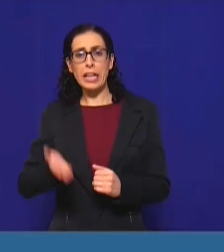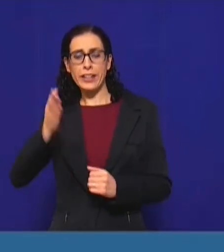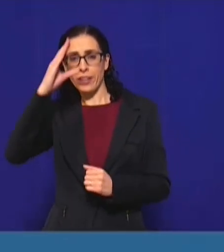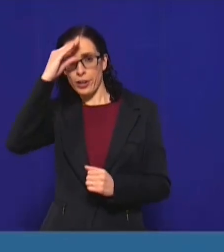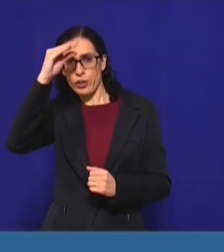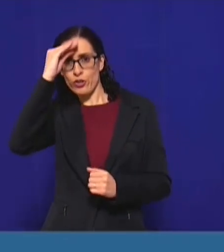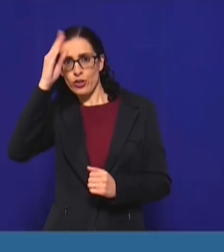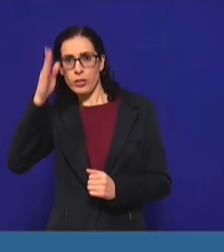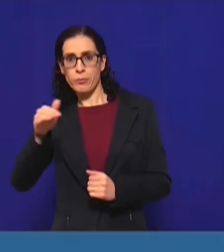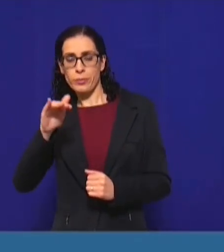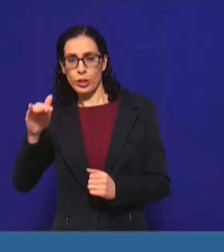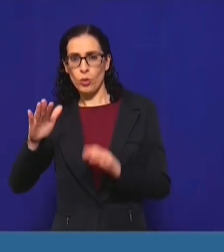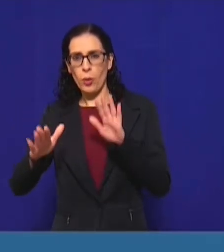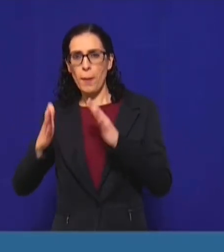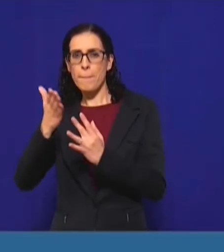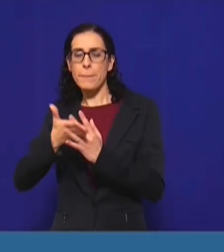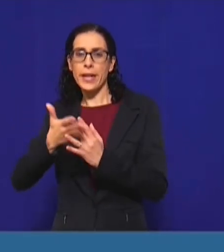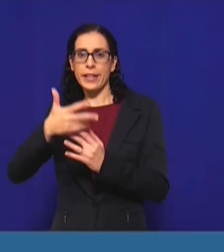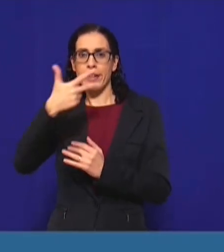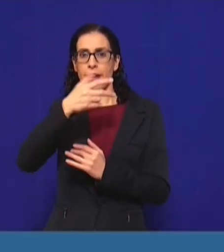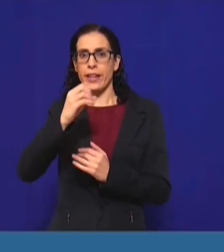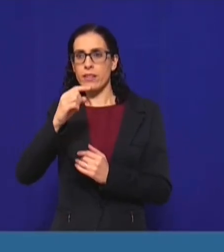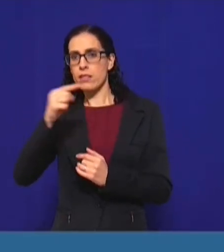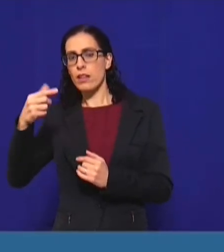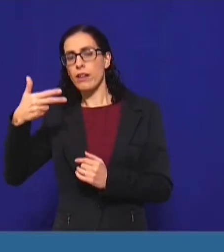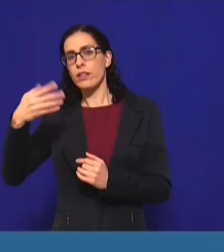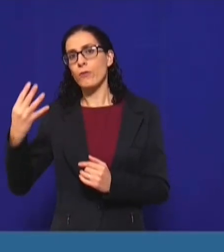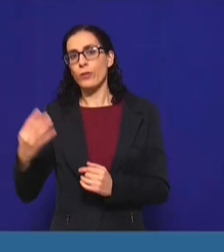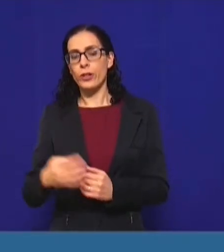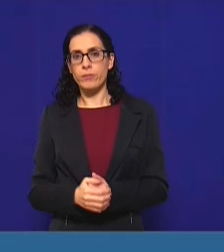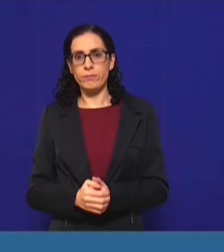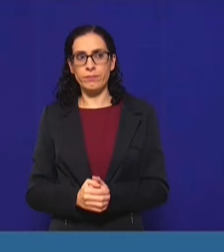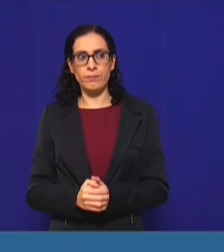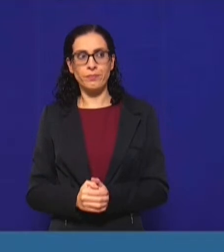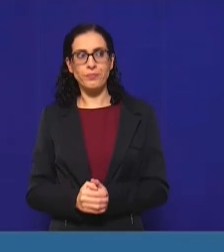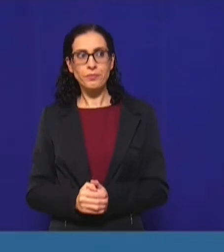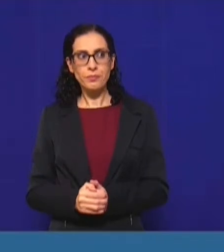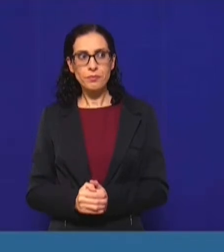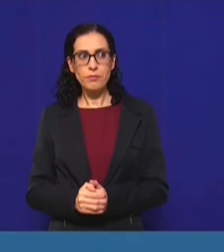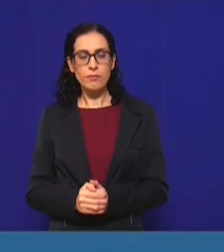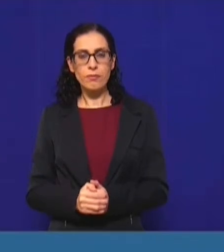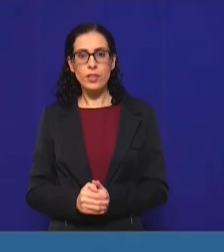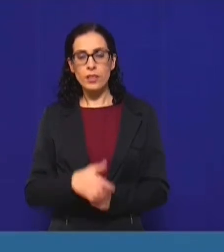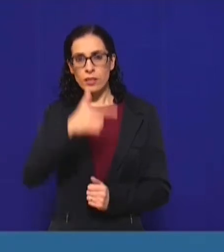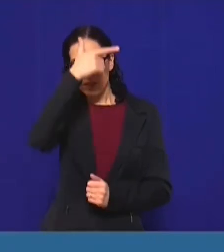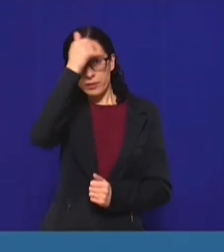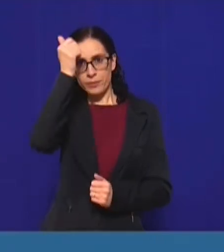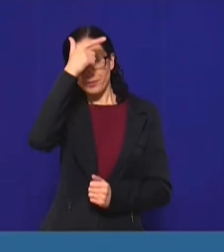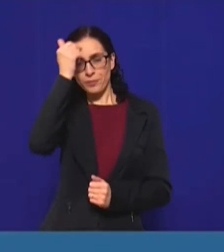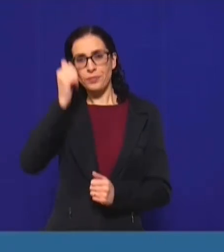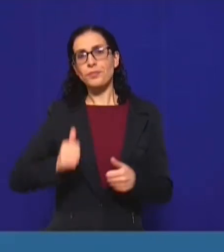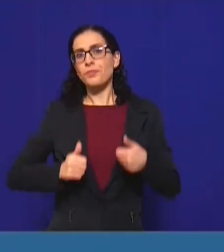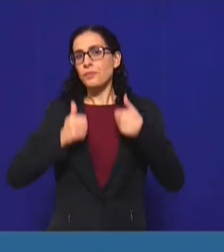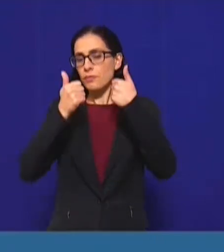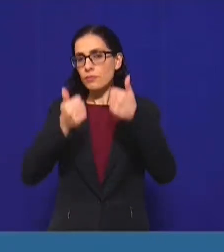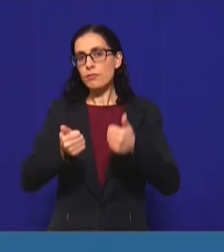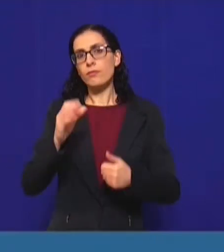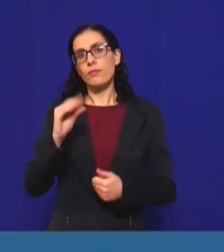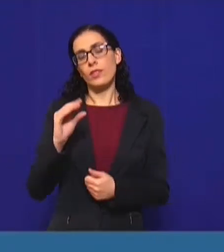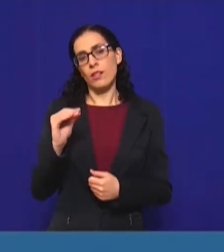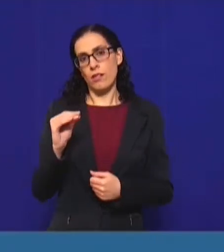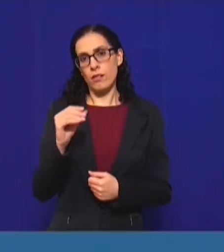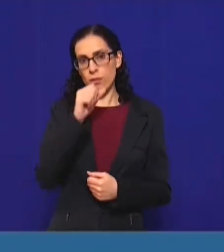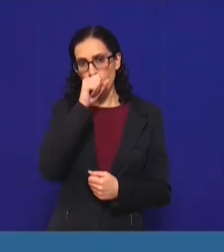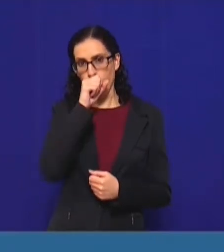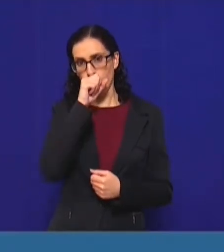bejn 80 to 84 years. Fakru li t-testjar kemm huwa importanti nibqgħu għaddejjem blit-testjar tagħna,